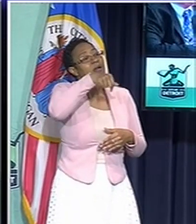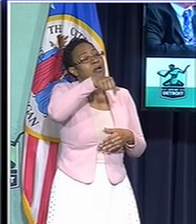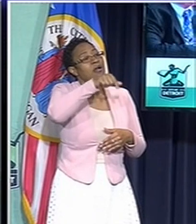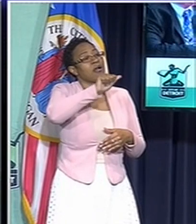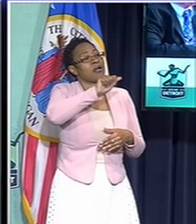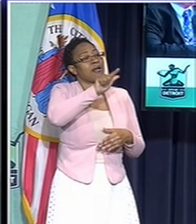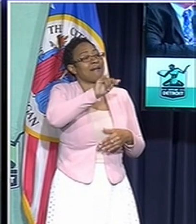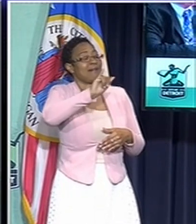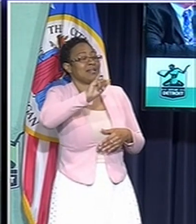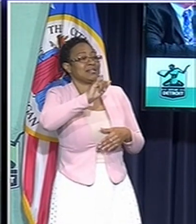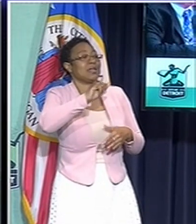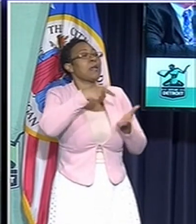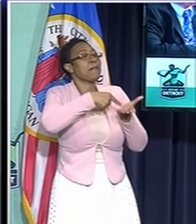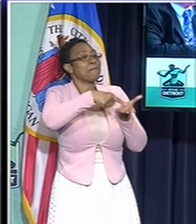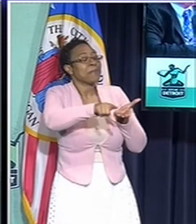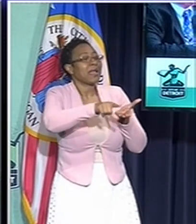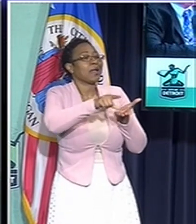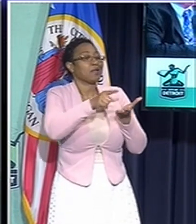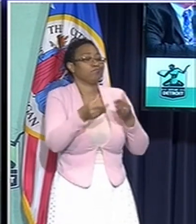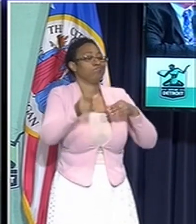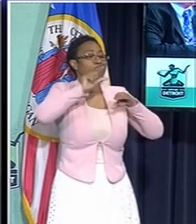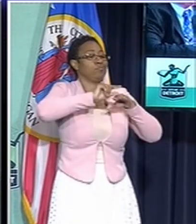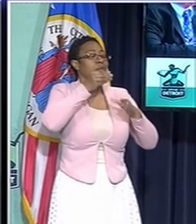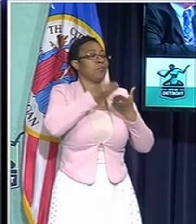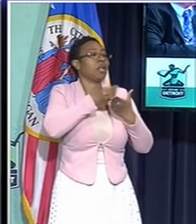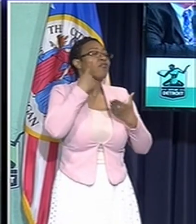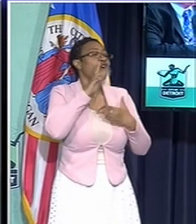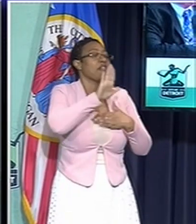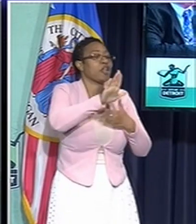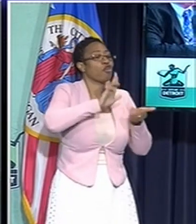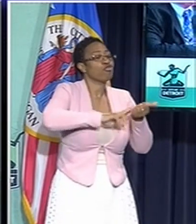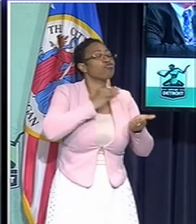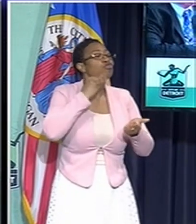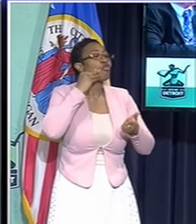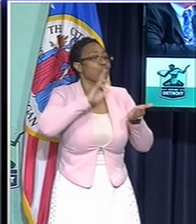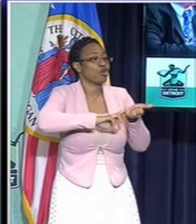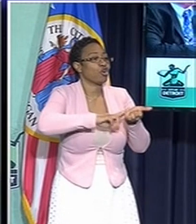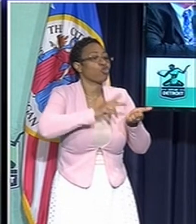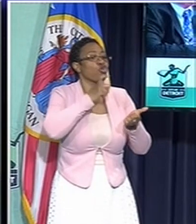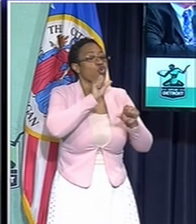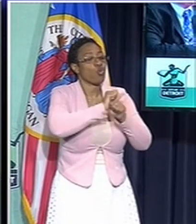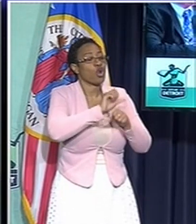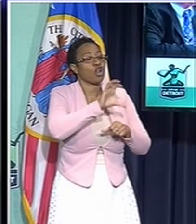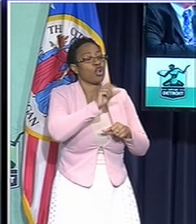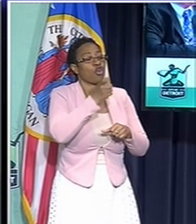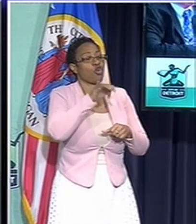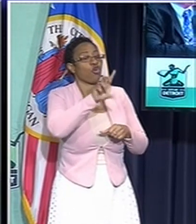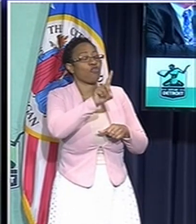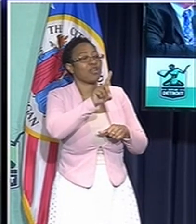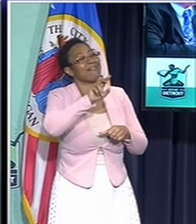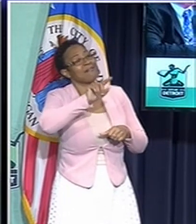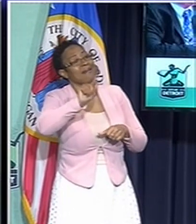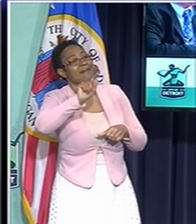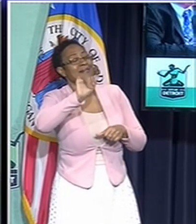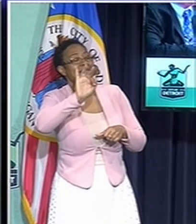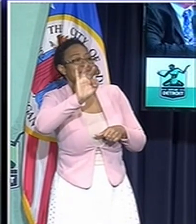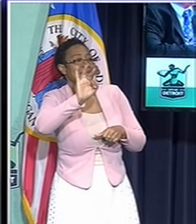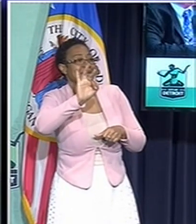a premium to those workers who work the COVID-19 floors. You've seen a number of private